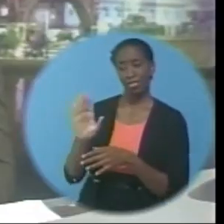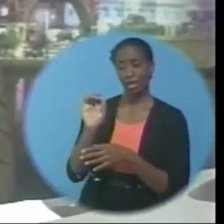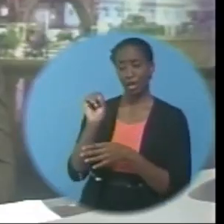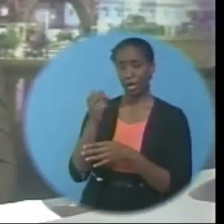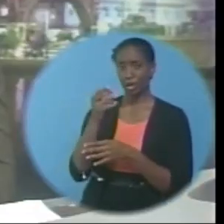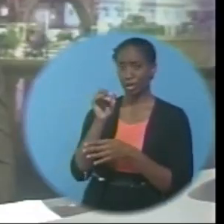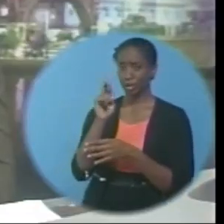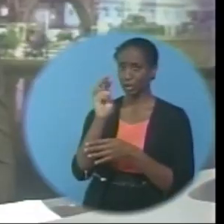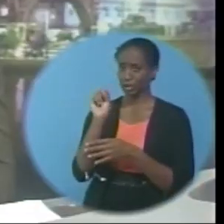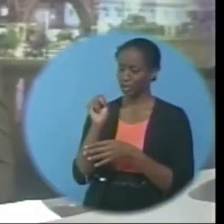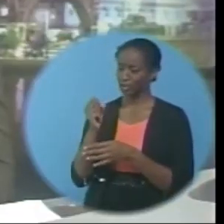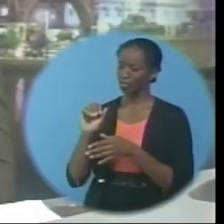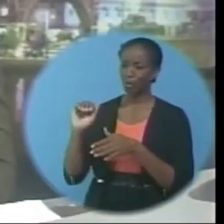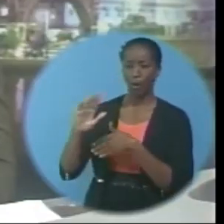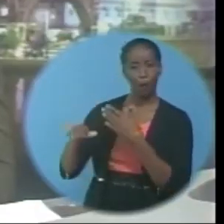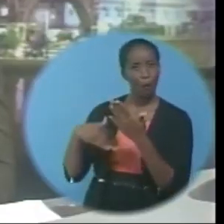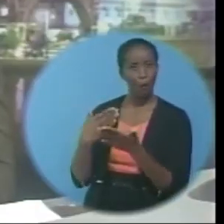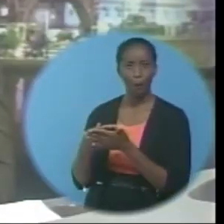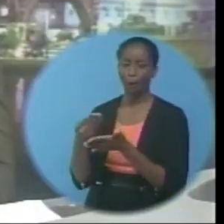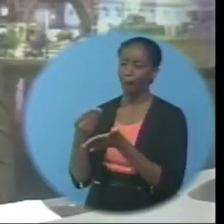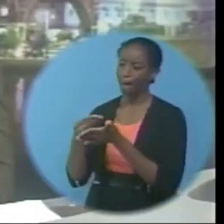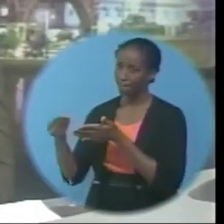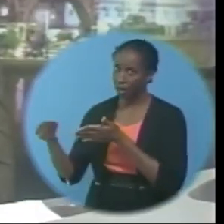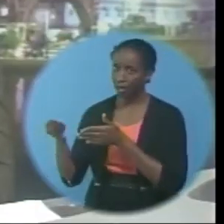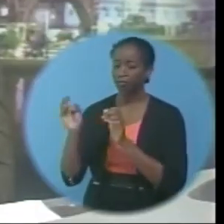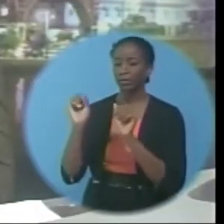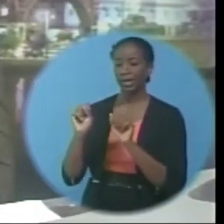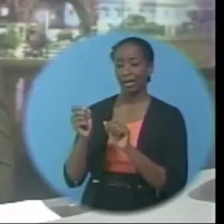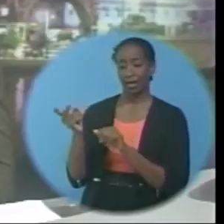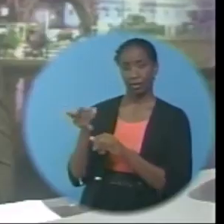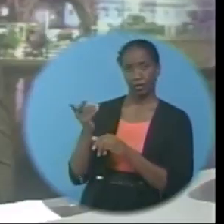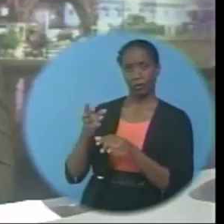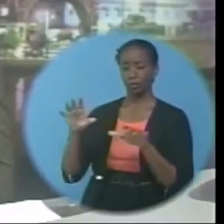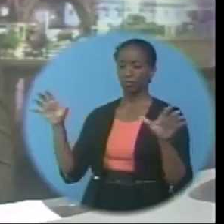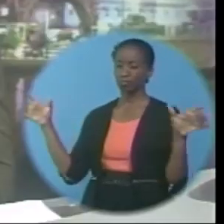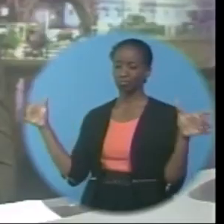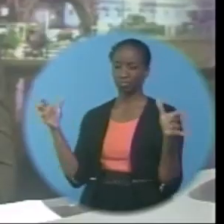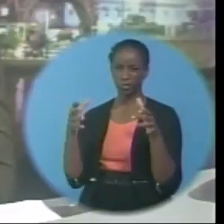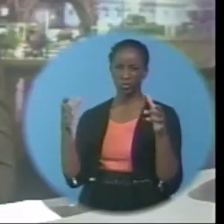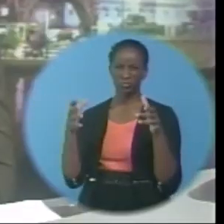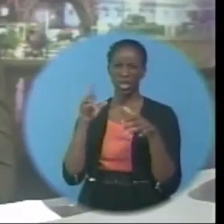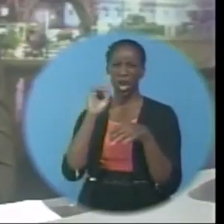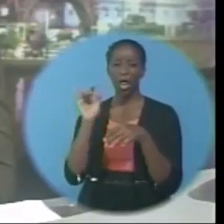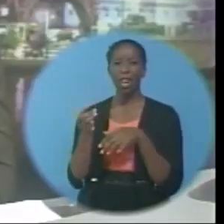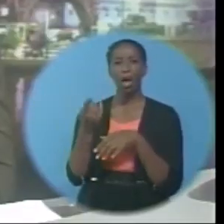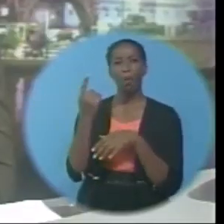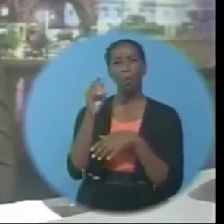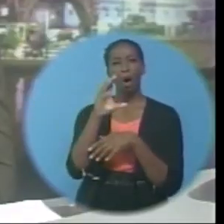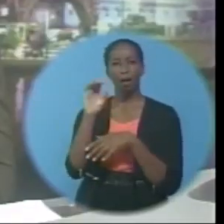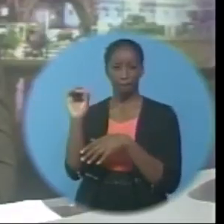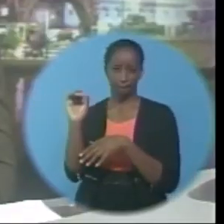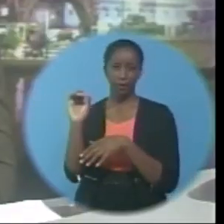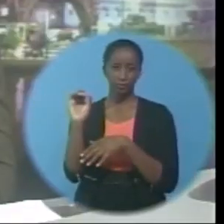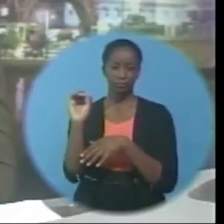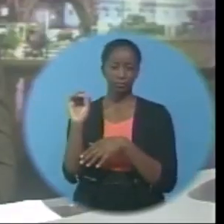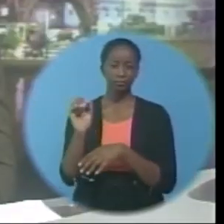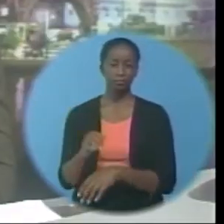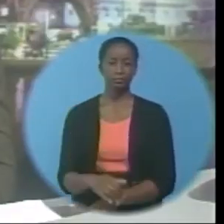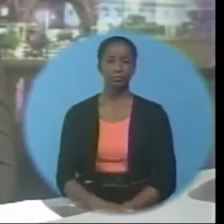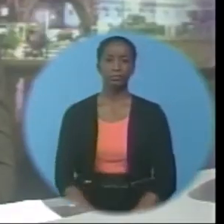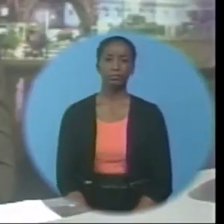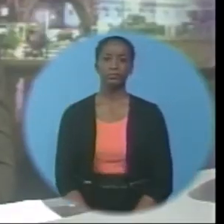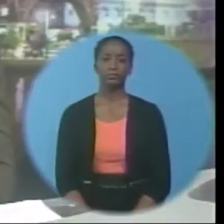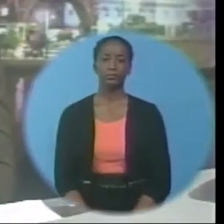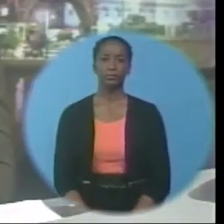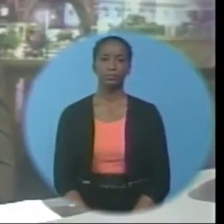and outstanding common shares of Cablin Wireless Barbados that it does not already own by way of an amalgamation.